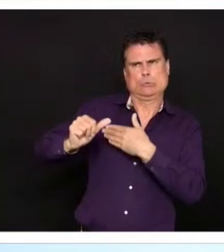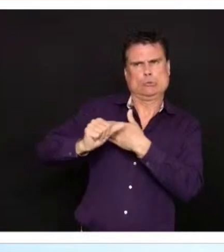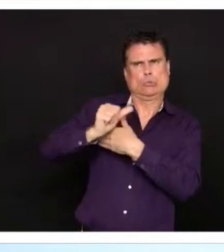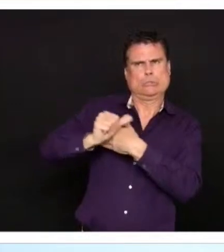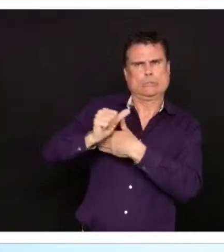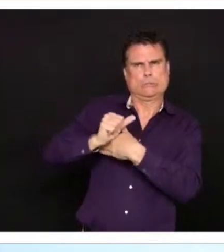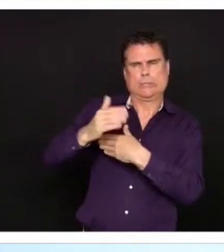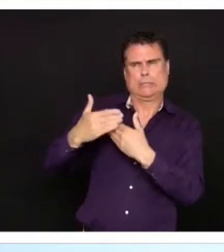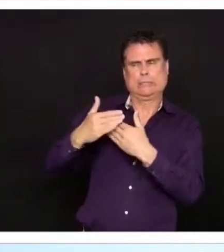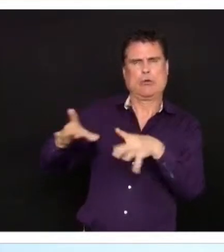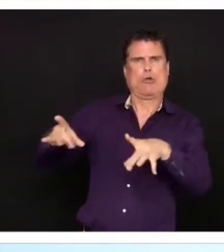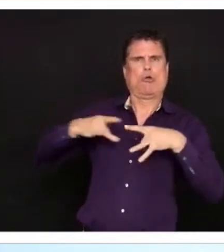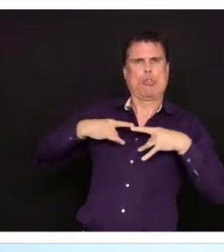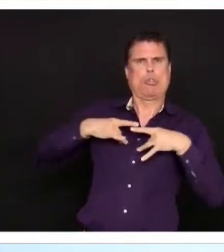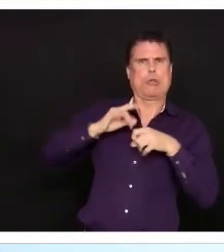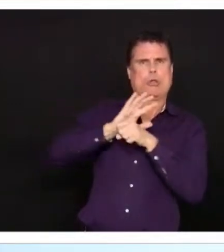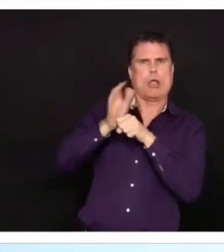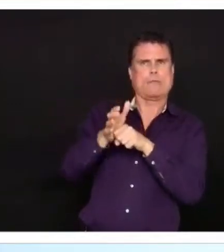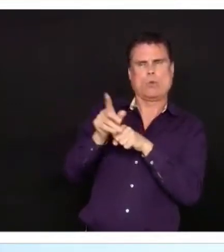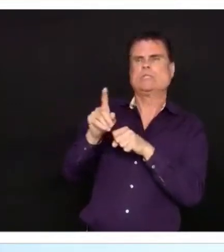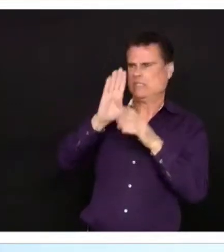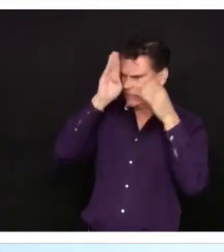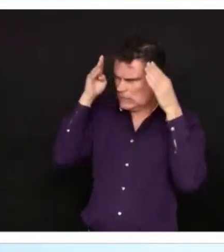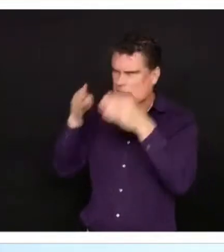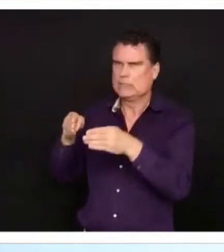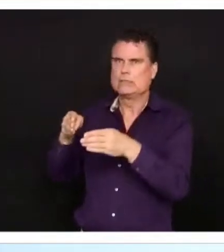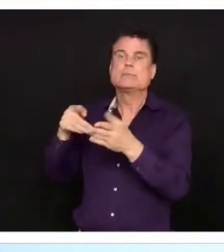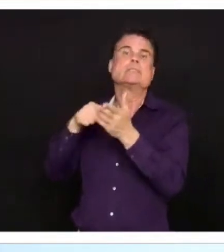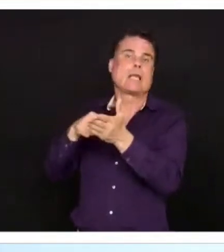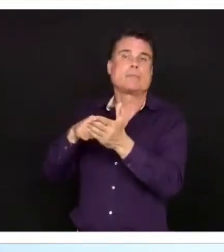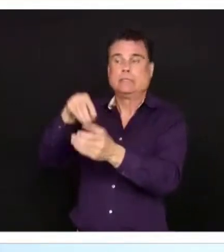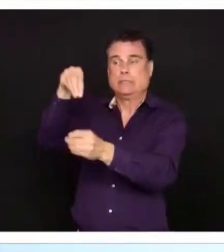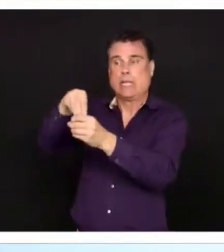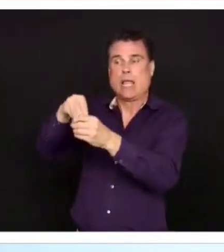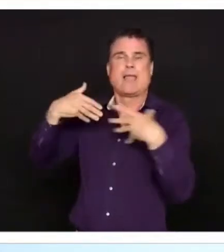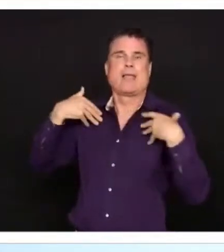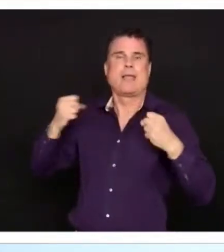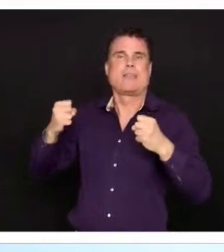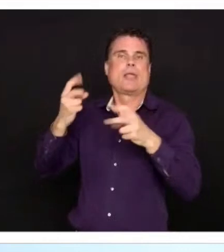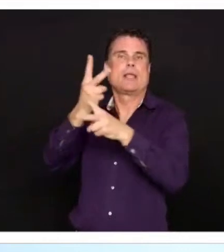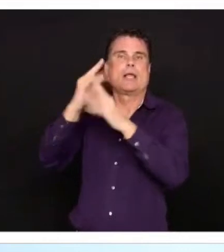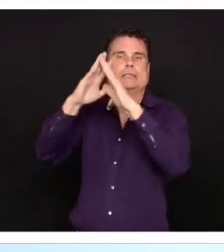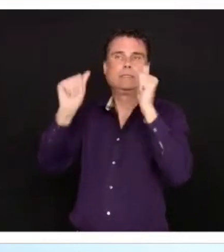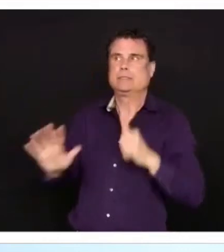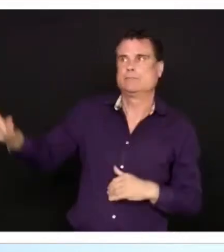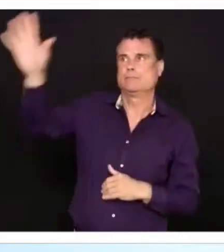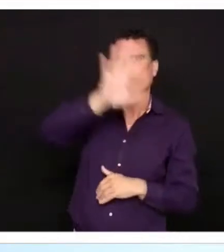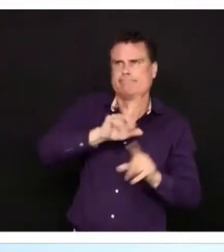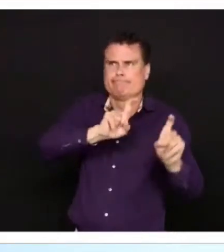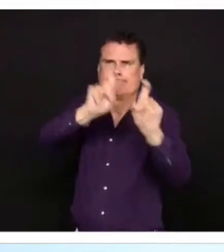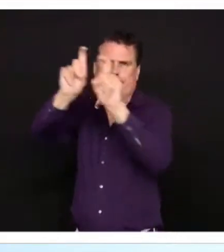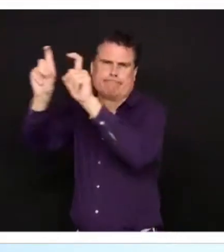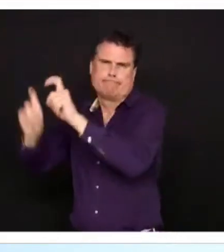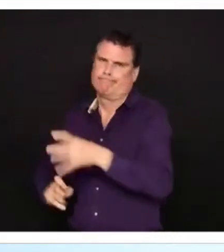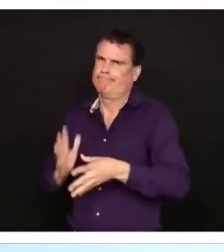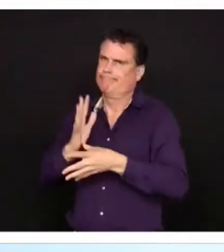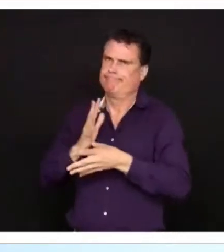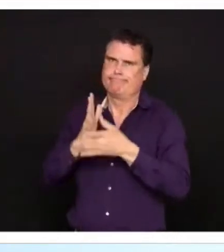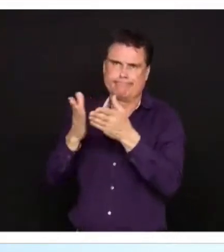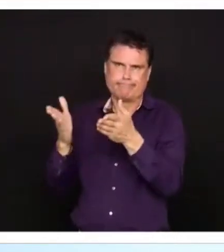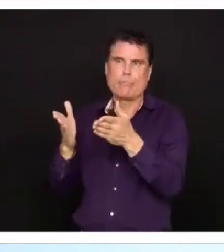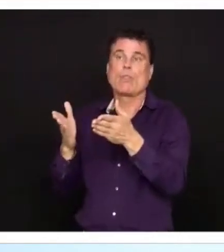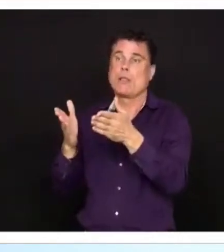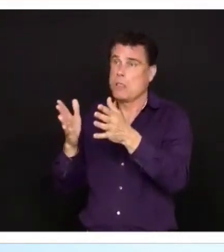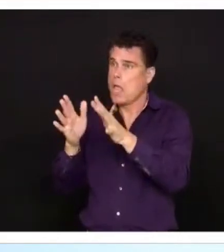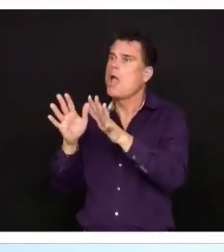it up again like we did in January to see if we can detect everybody, and we need to be able to have the public health